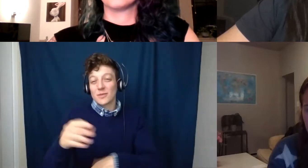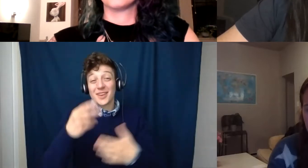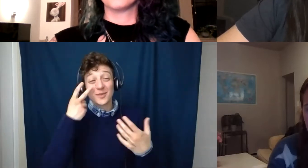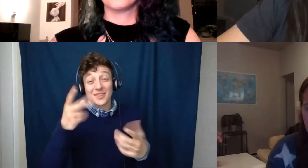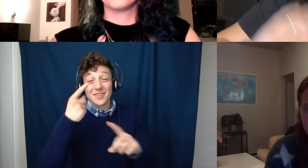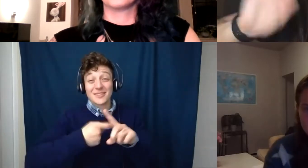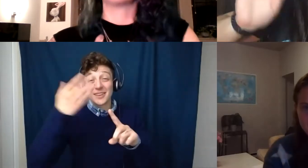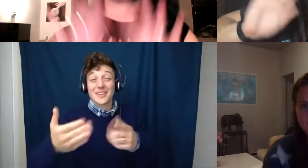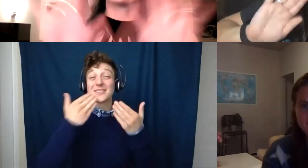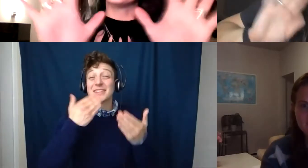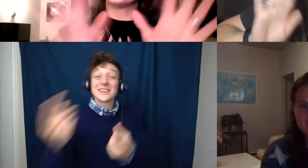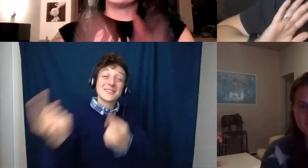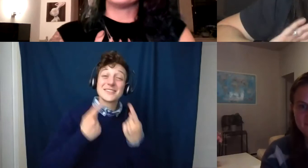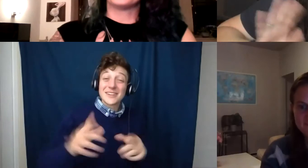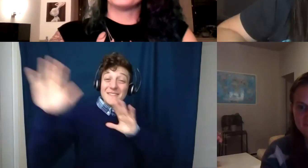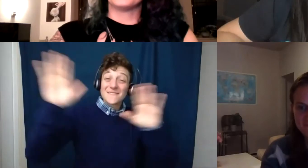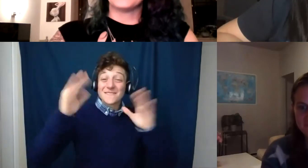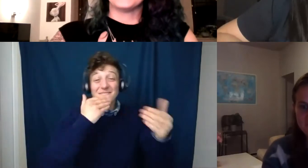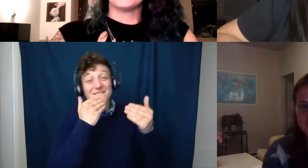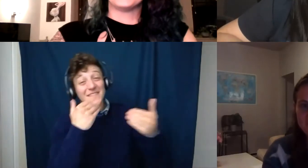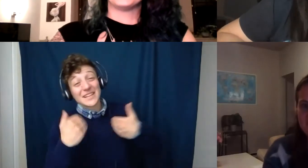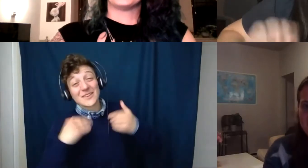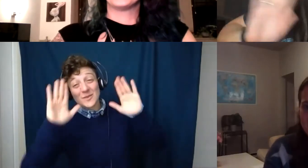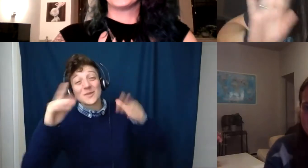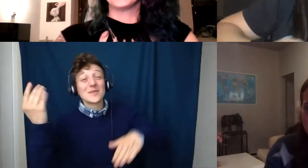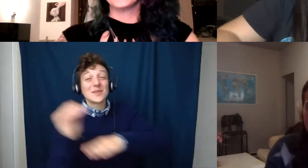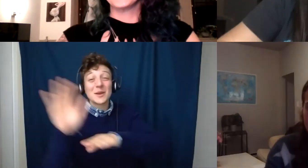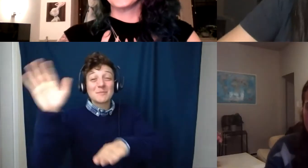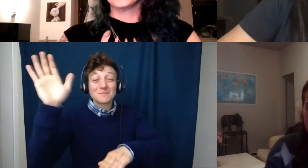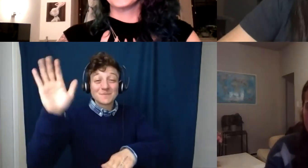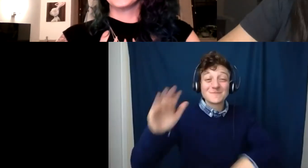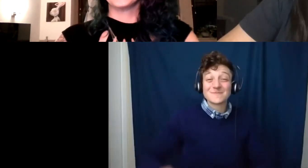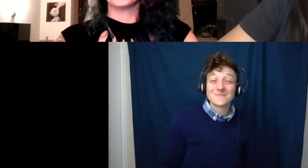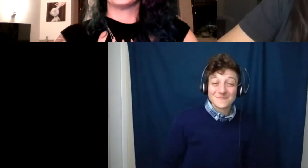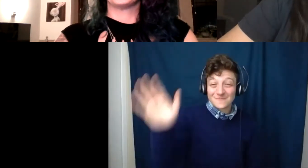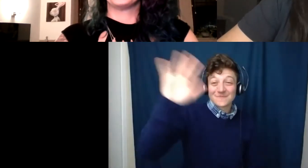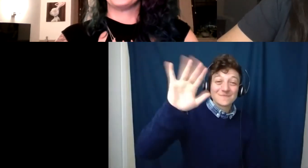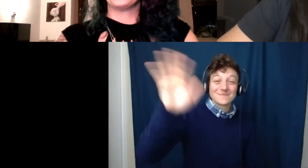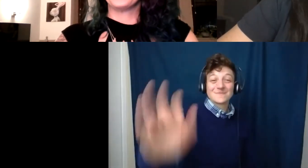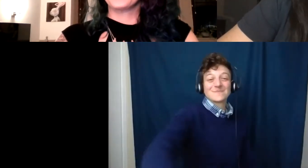for coming. Thank you all. Have a wonderful night. Thanks, Raven. Bye, everybody.